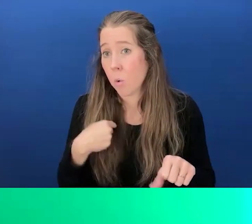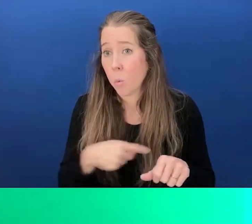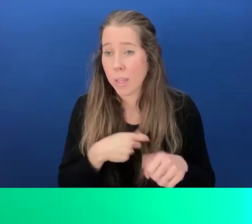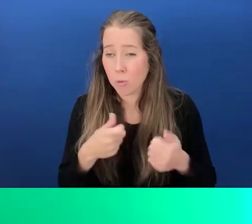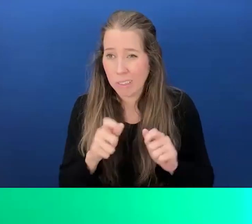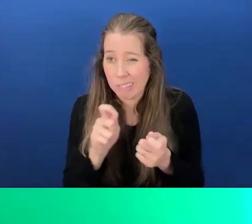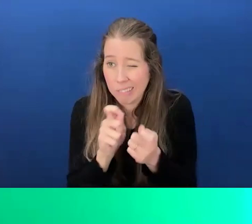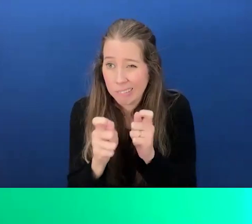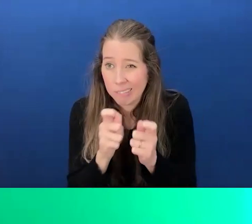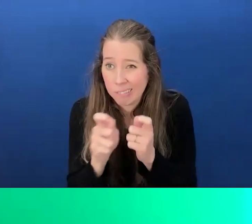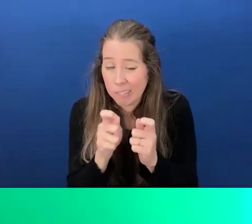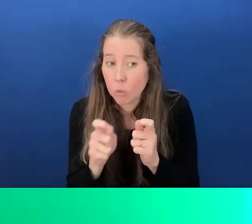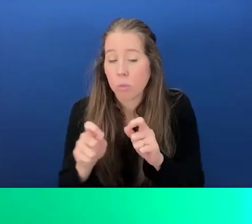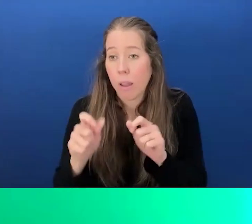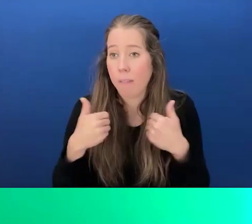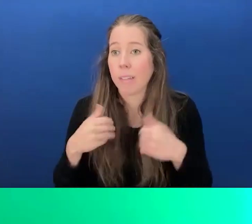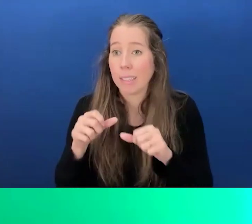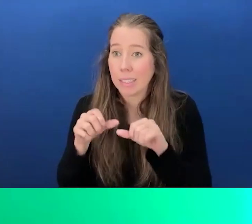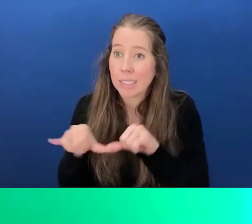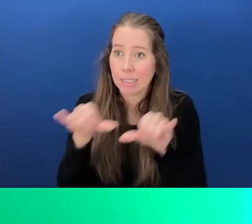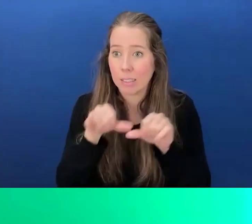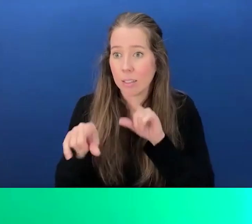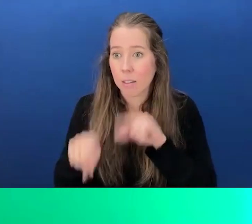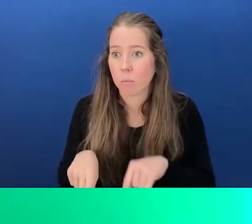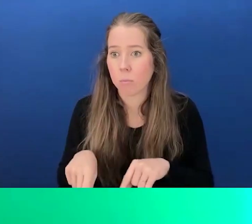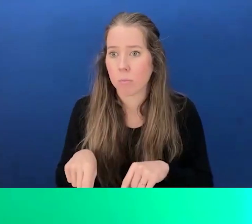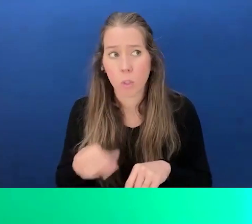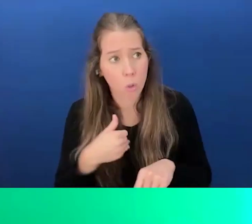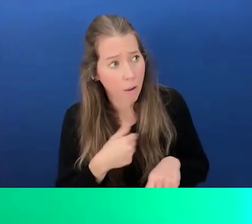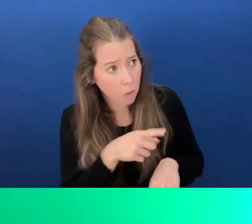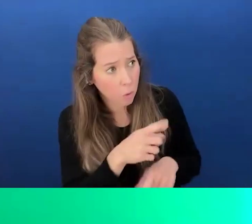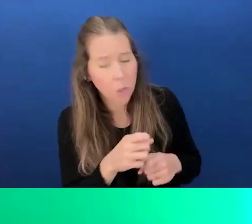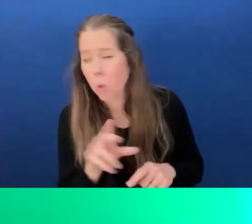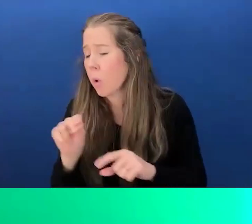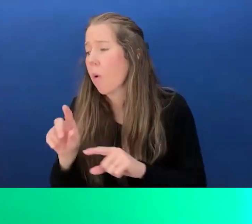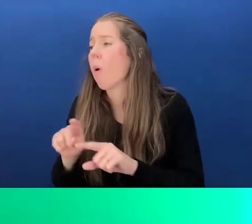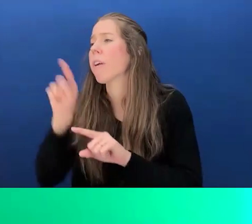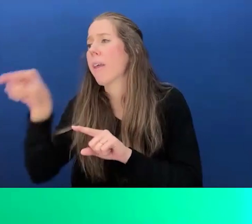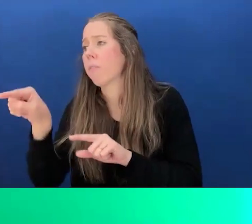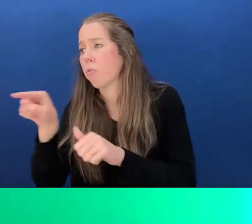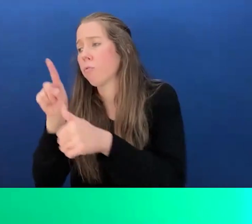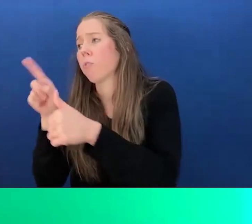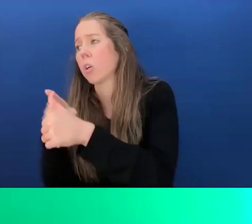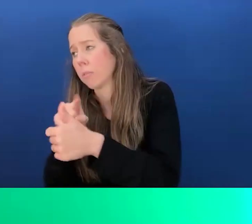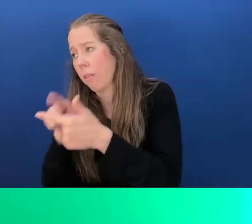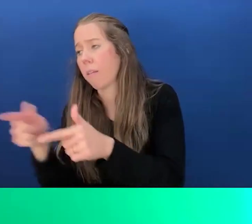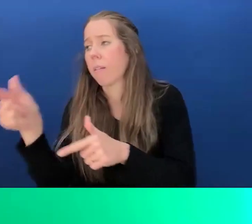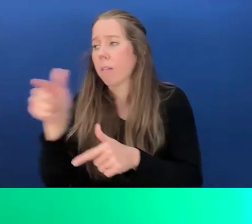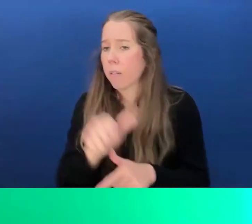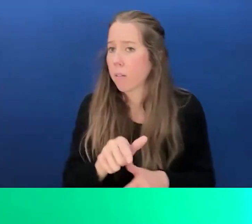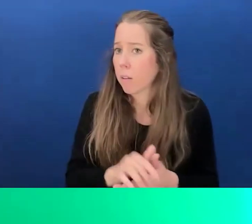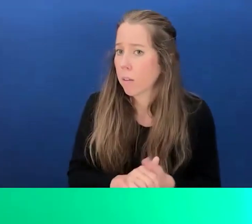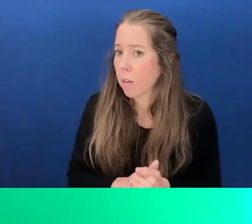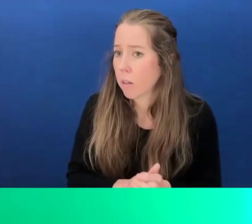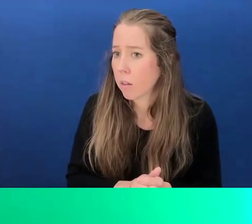bot to give consistent answers. Bill, you had a question? There was actually I'm sorry, over here first and then we'll go to Bill. Yeah. So I will